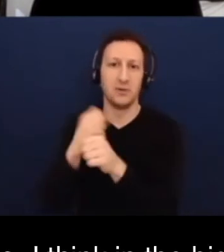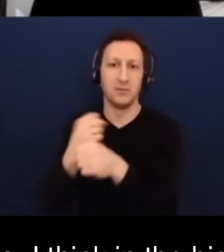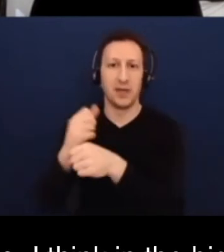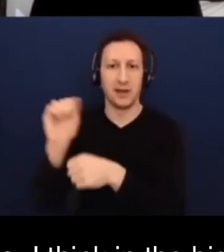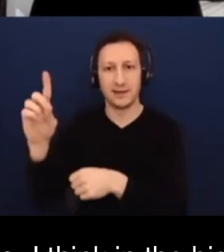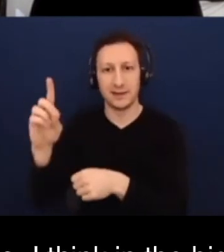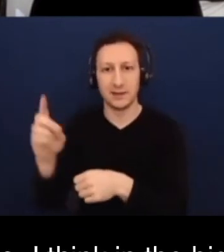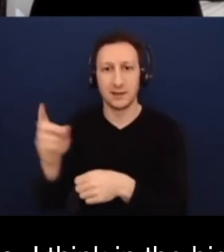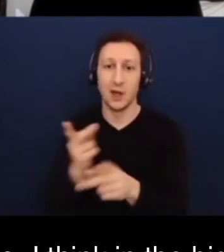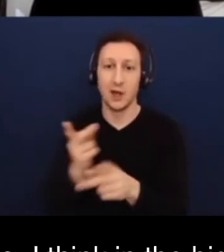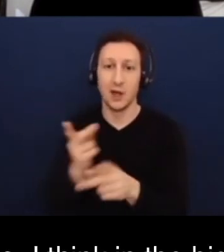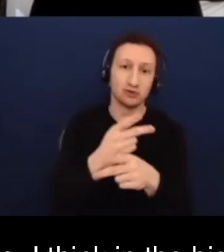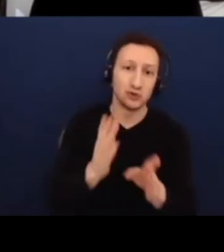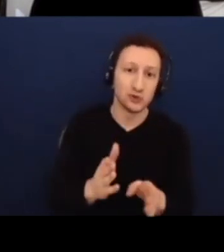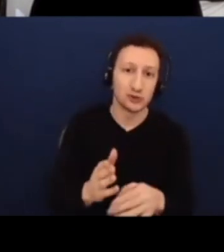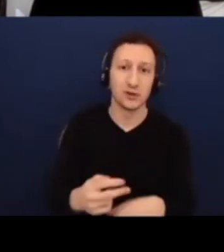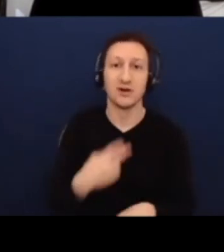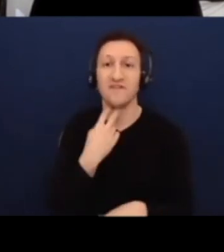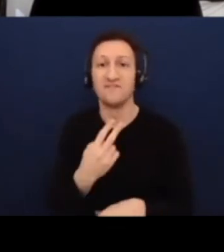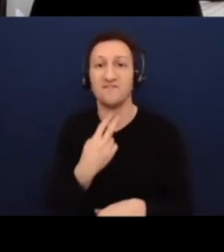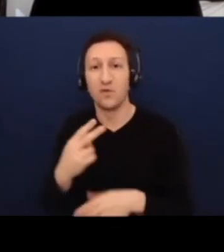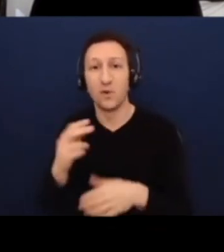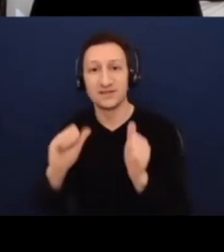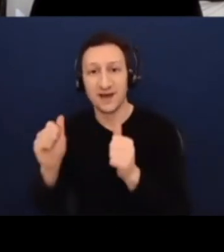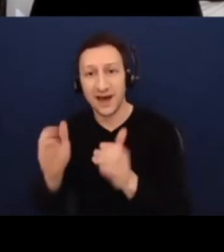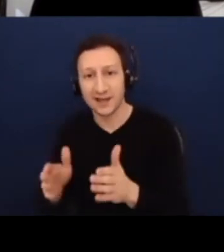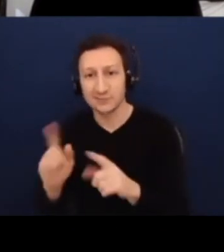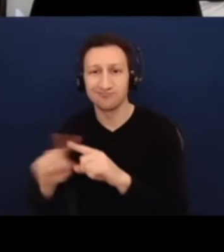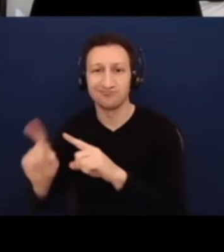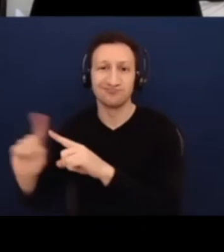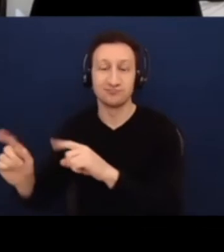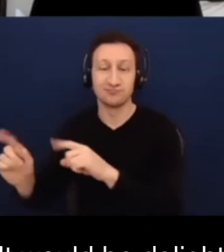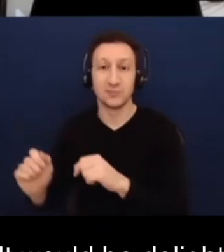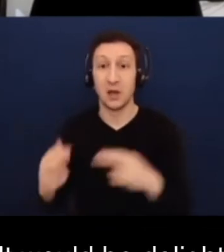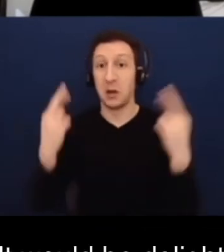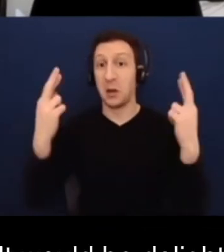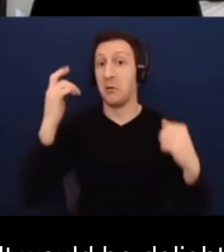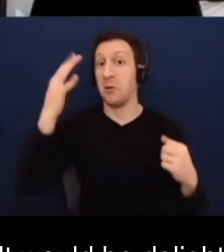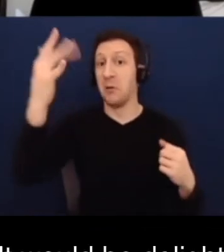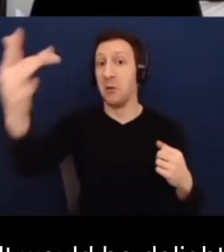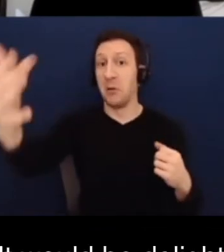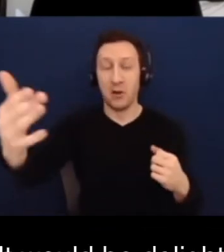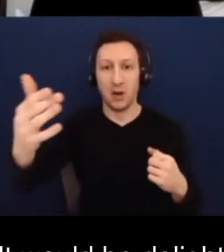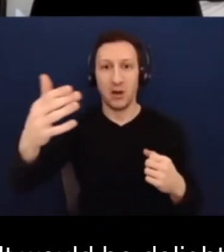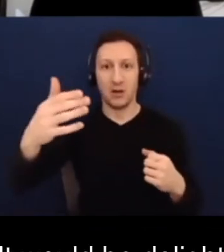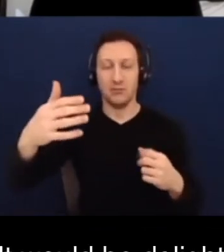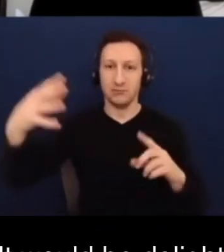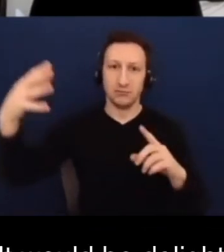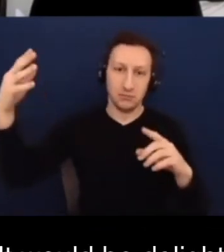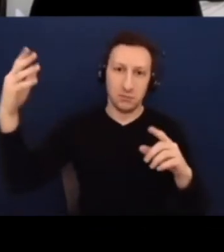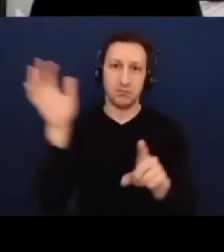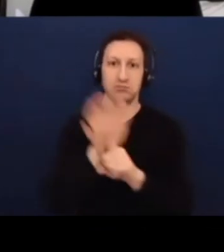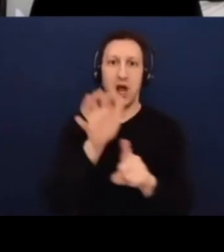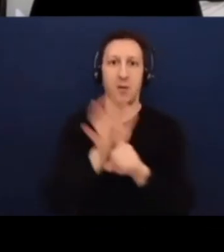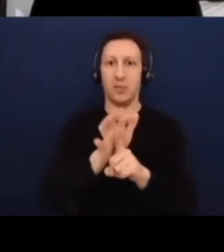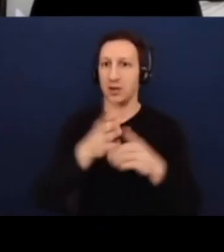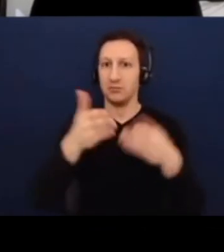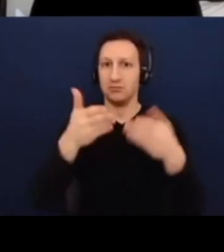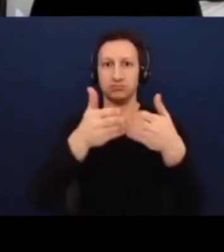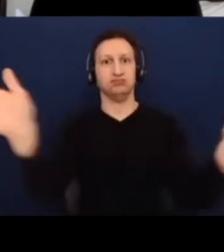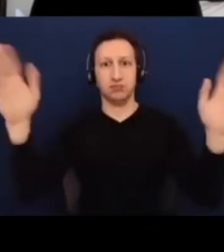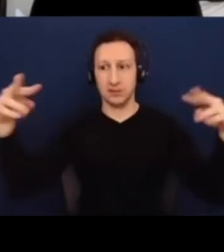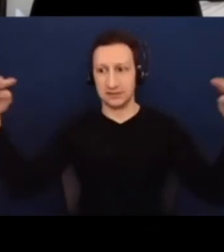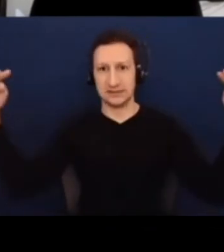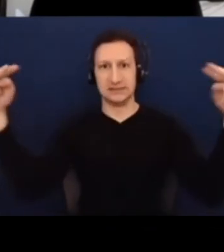bigger scale, in the bigger world, I hope one day there will be. It would be delightful because we work really hard. We work really, really